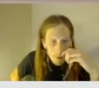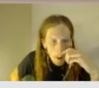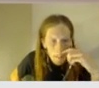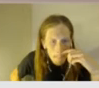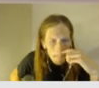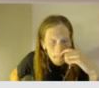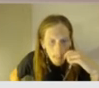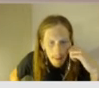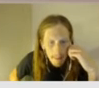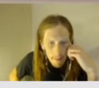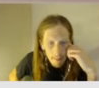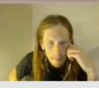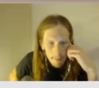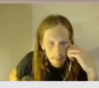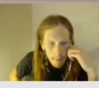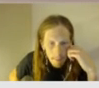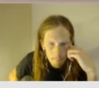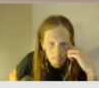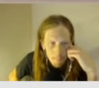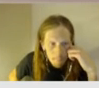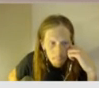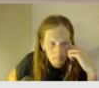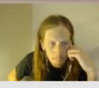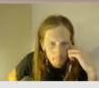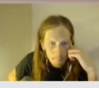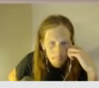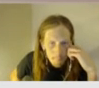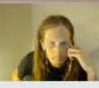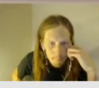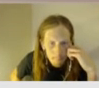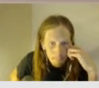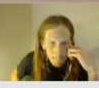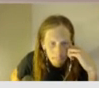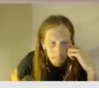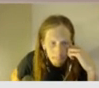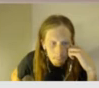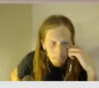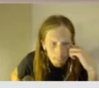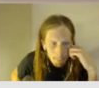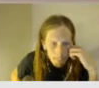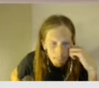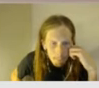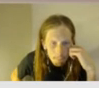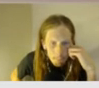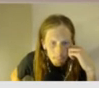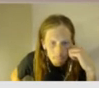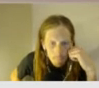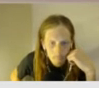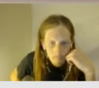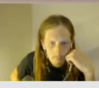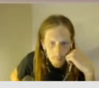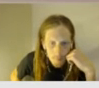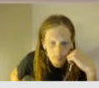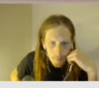photos. If they're in transit, though, and they're on the trot, so to speak, I may not have all that time. So